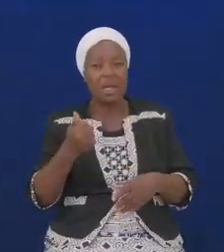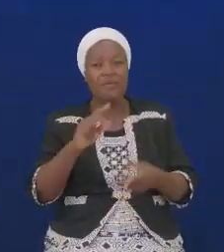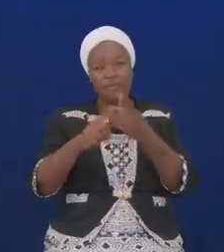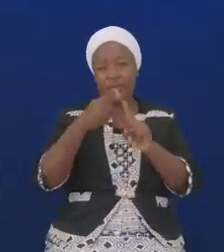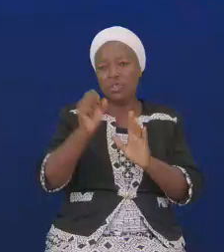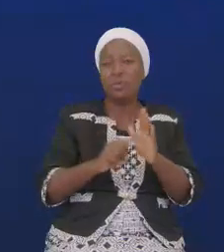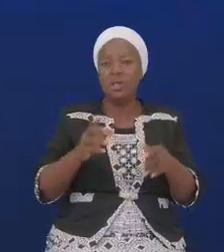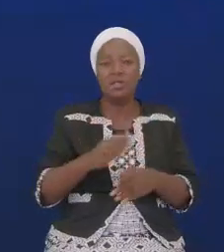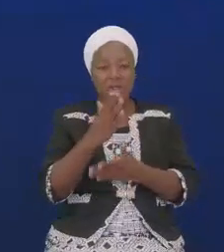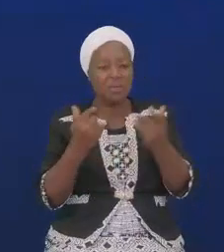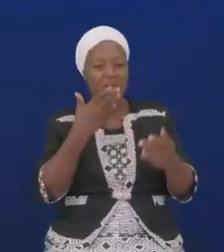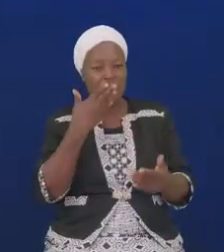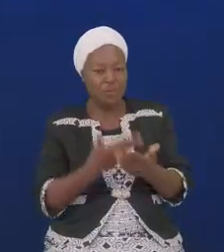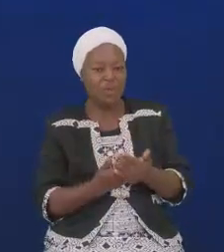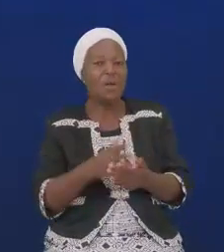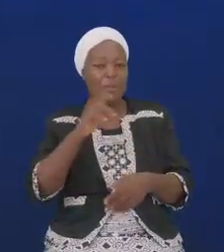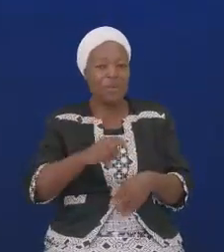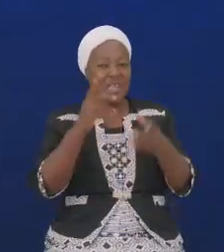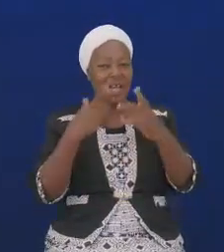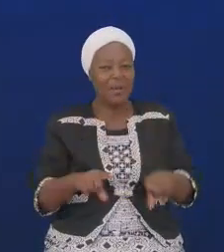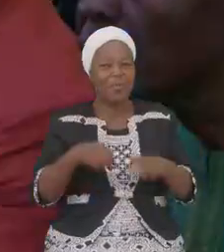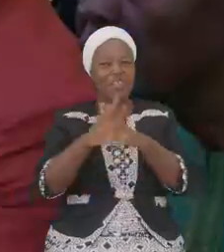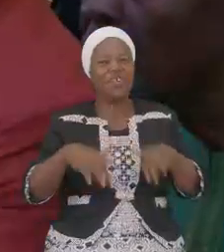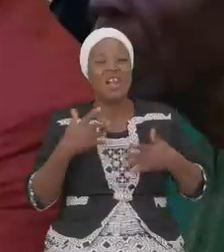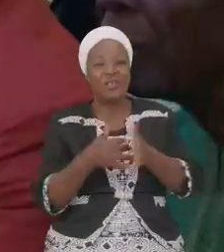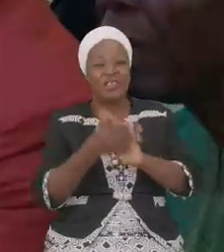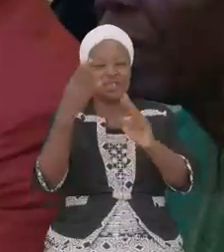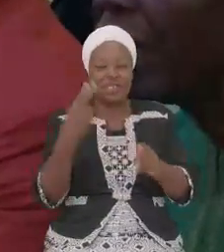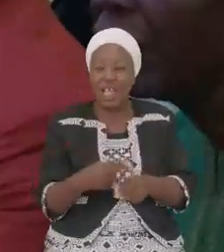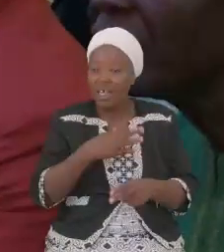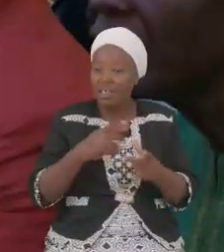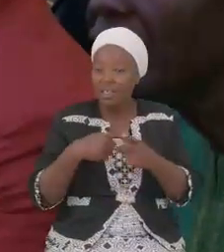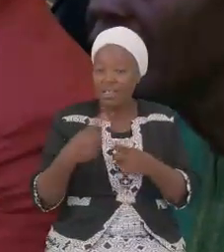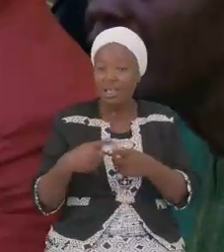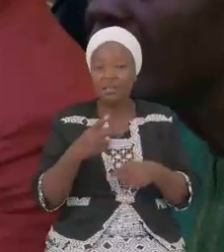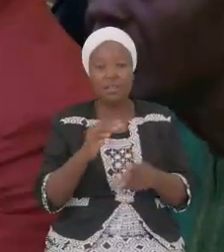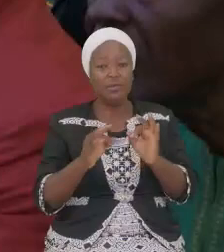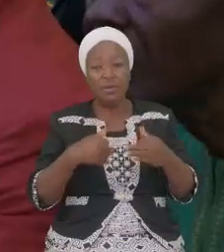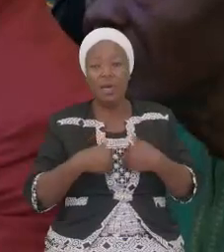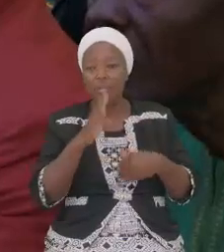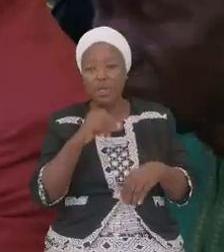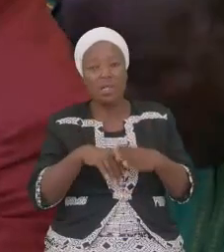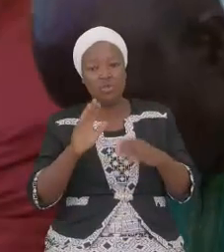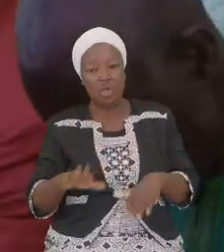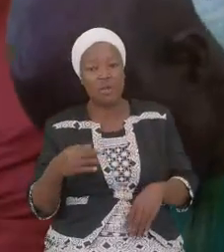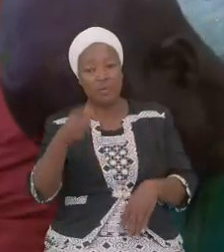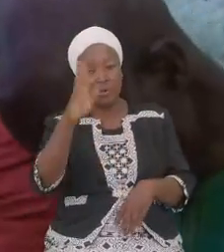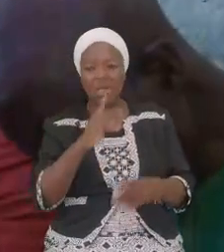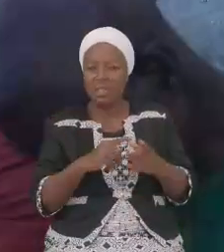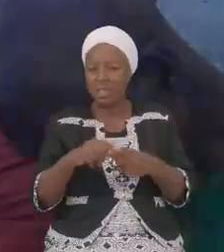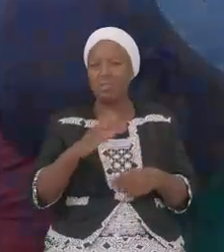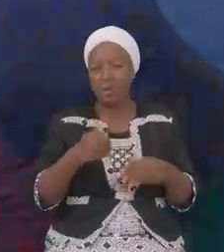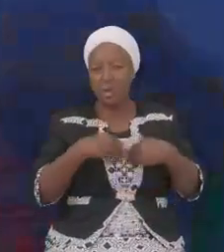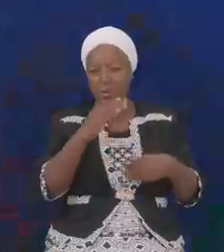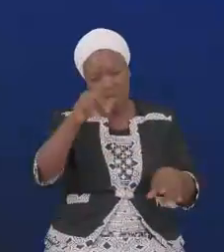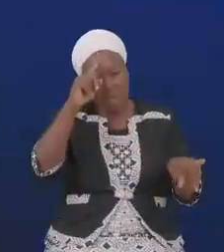relationship, something better must happen in your life. And then if you have been a child of God, you have been in a